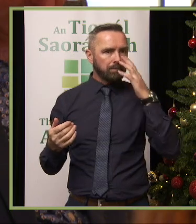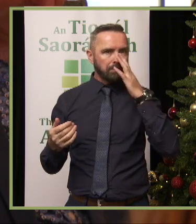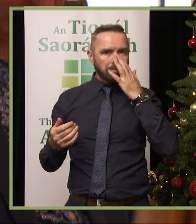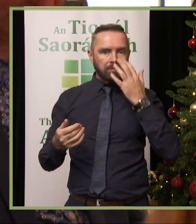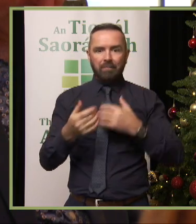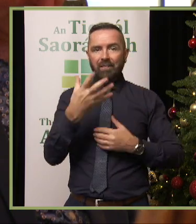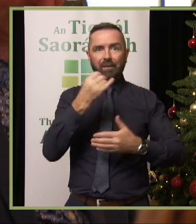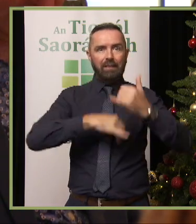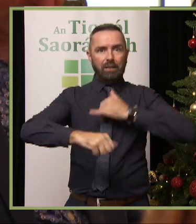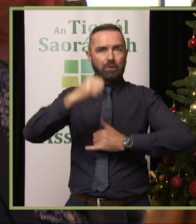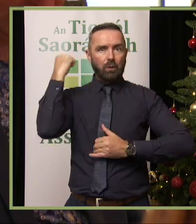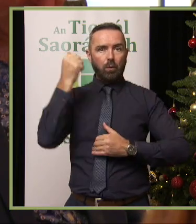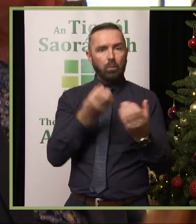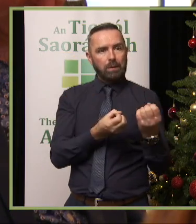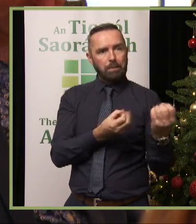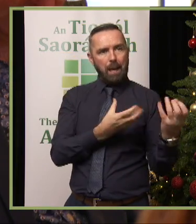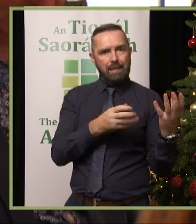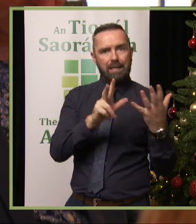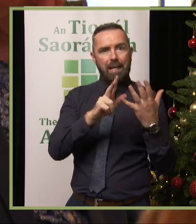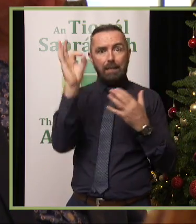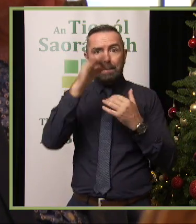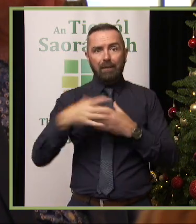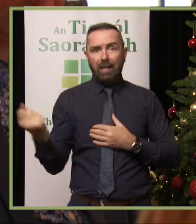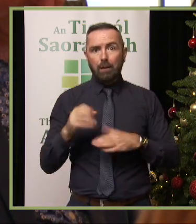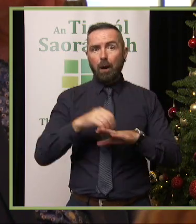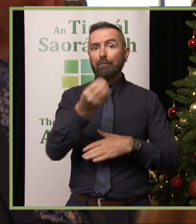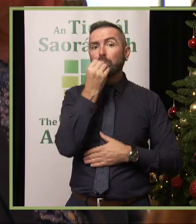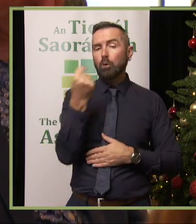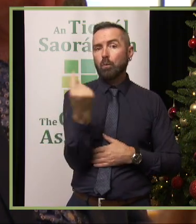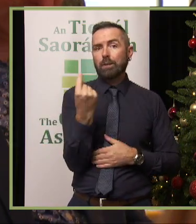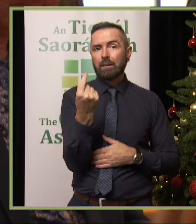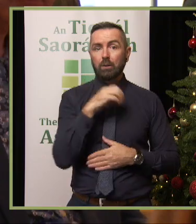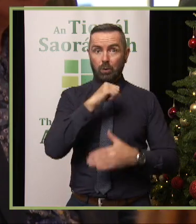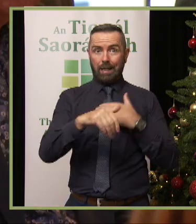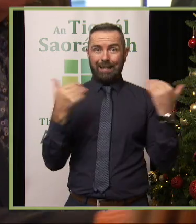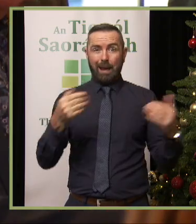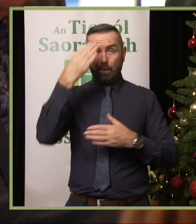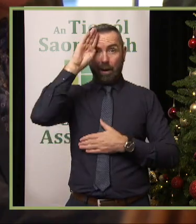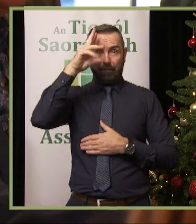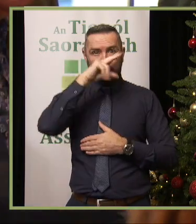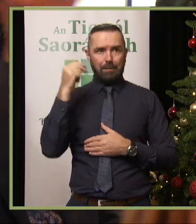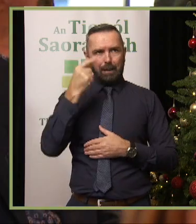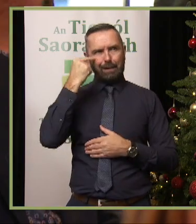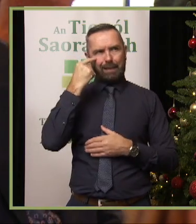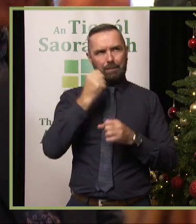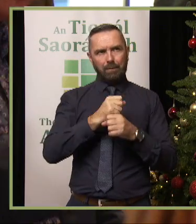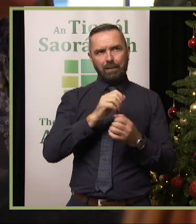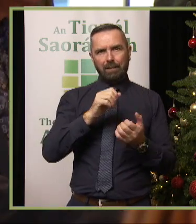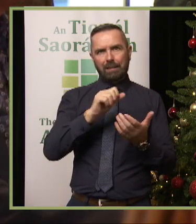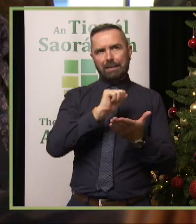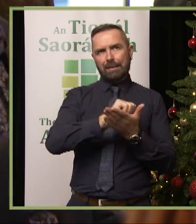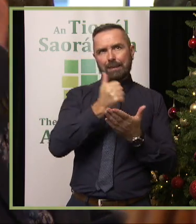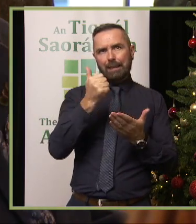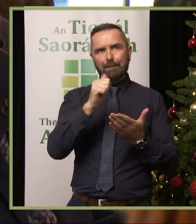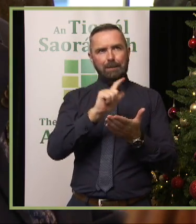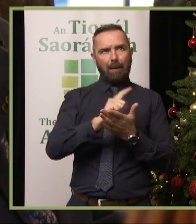50, 60 years ago, we were spending 80% of our income on food. Today in Ireland, for example, I think it's 15, 16 or